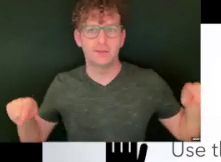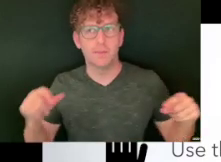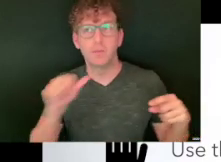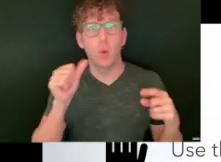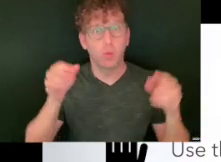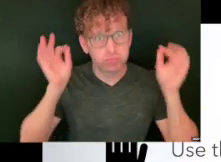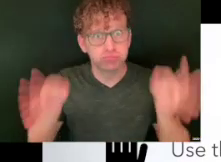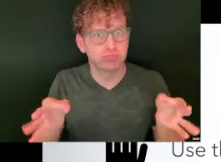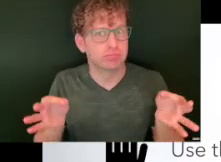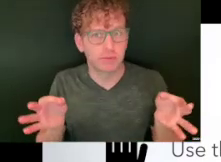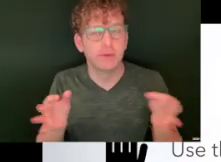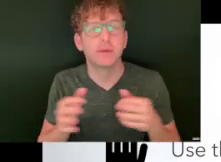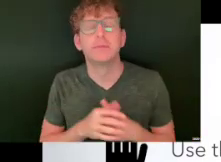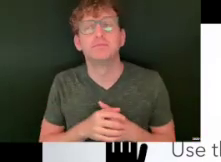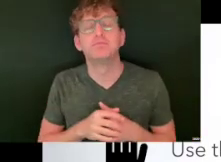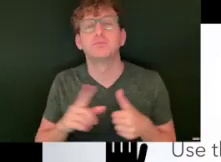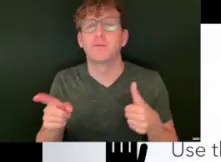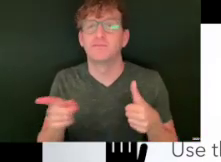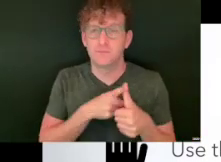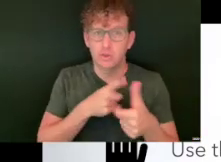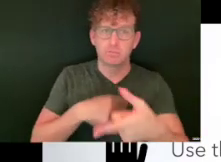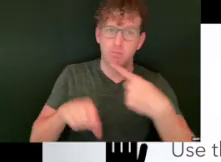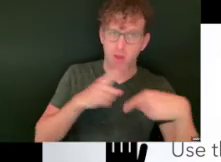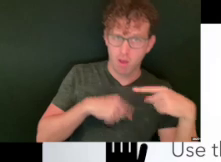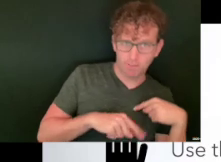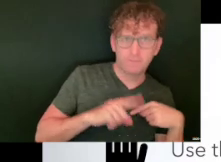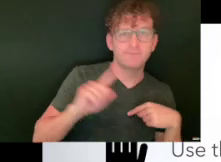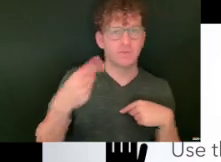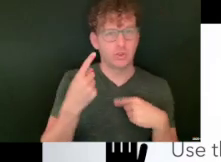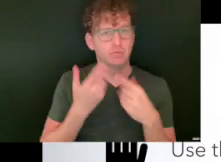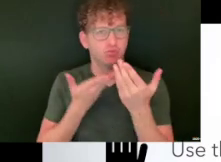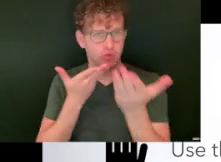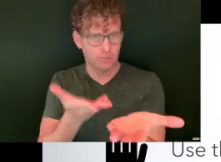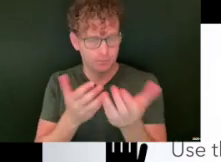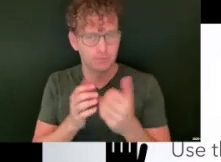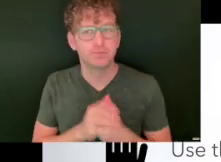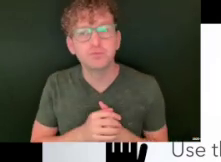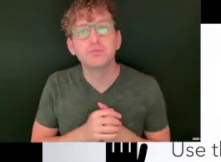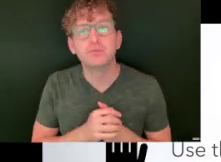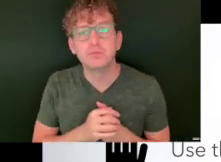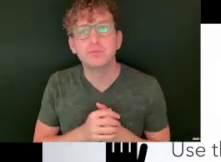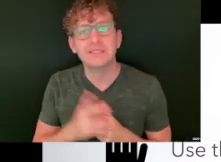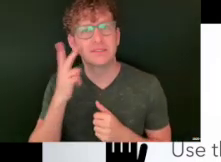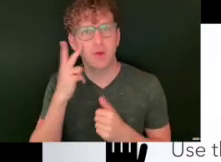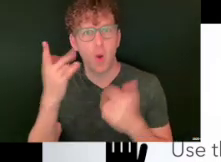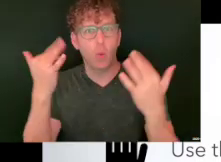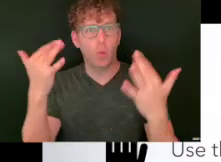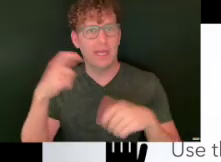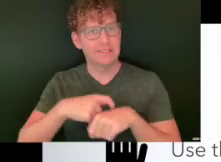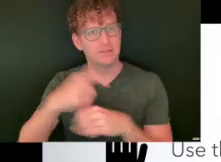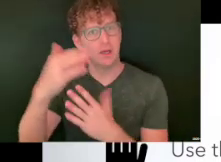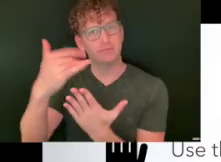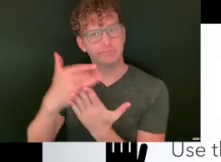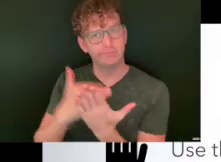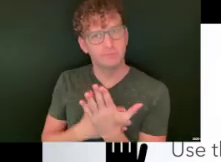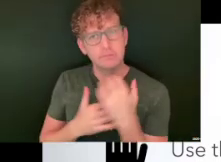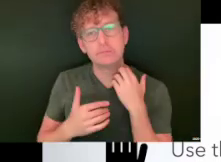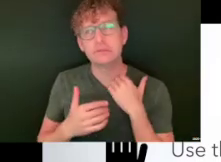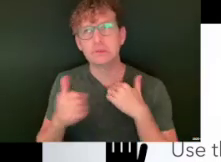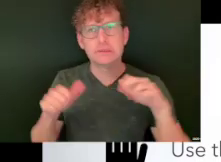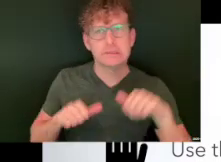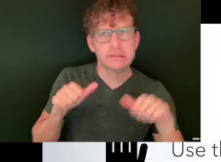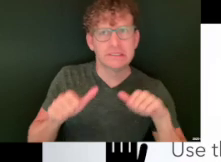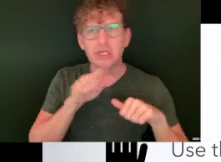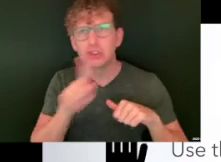first vetting cycle. How will you handle this process differently this time? What will this